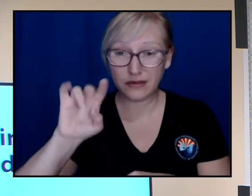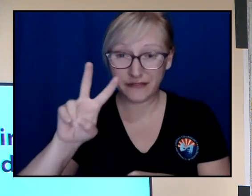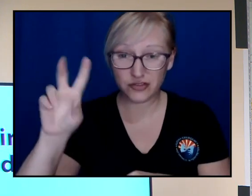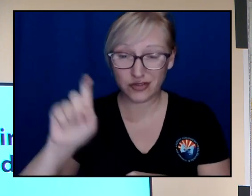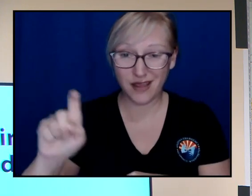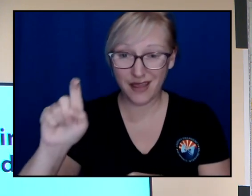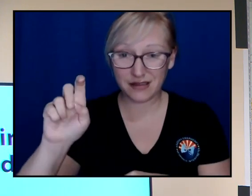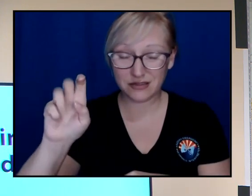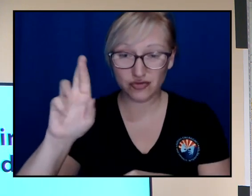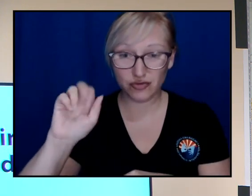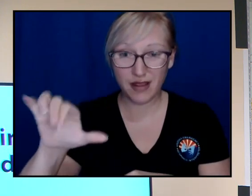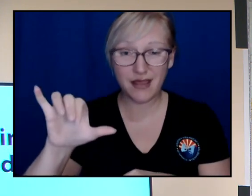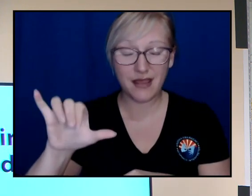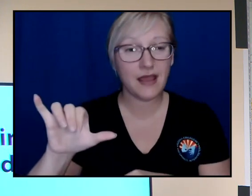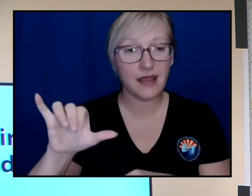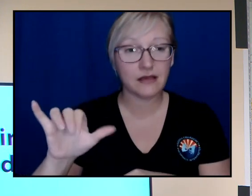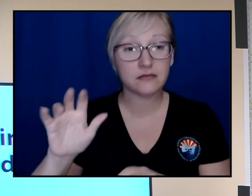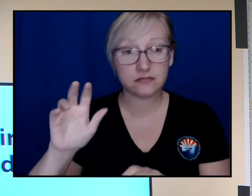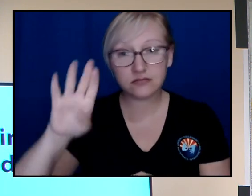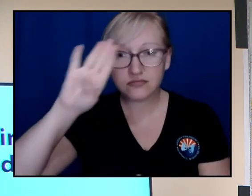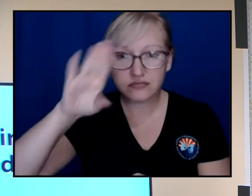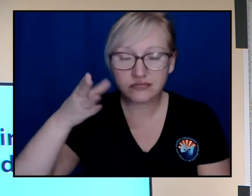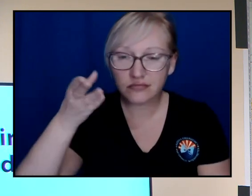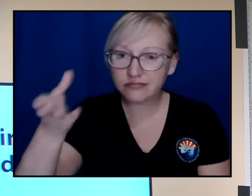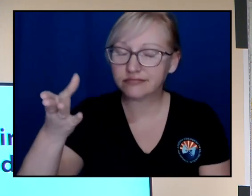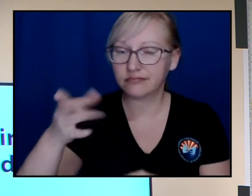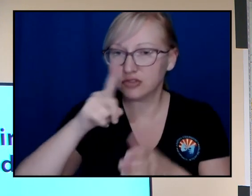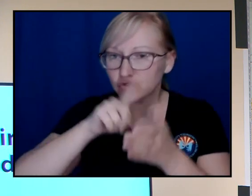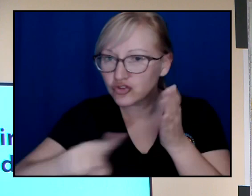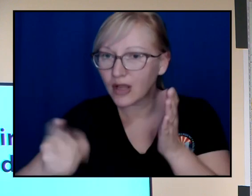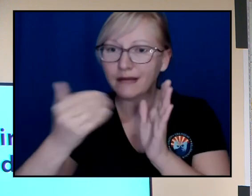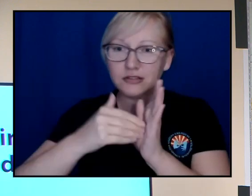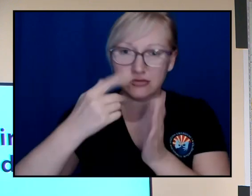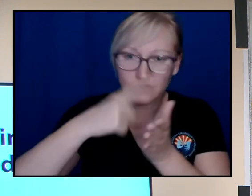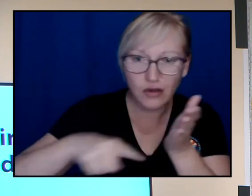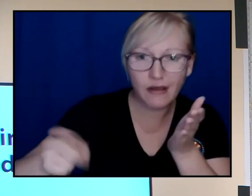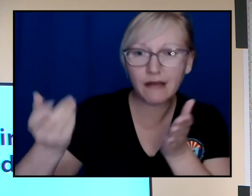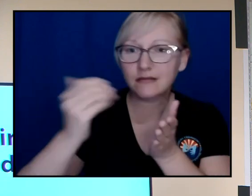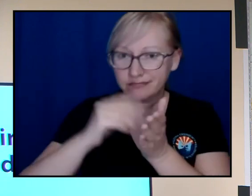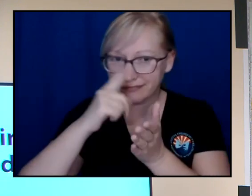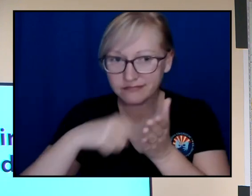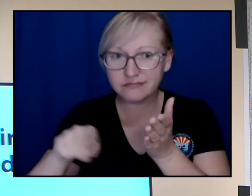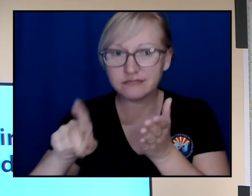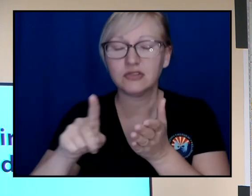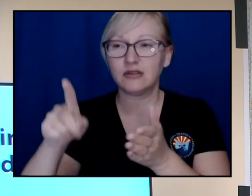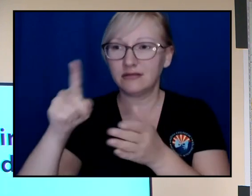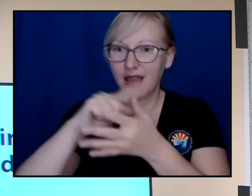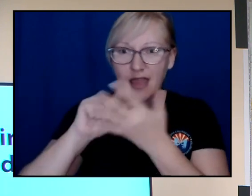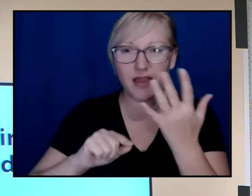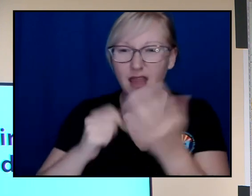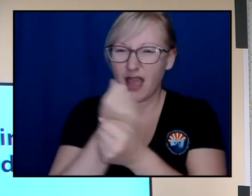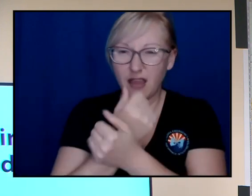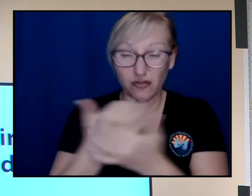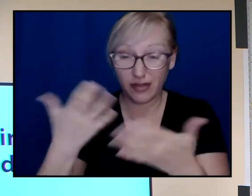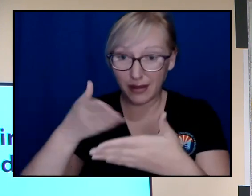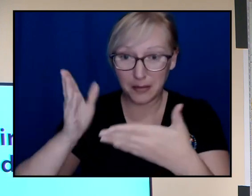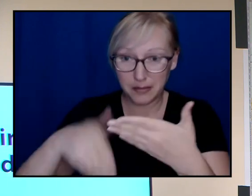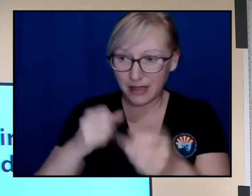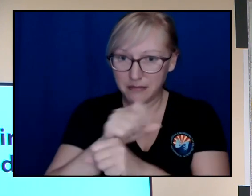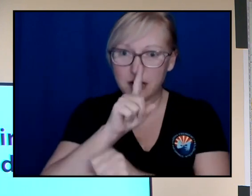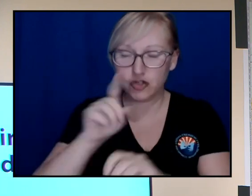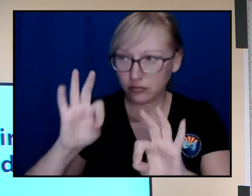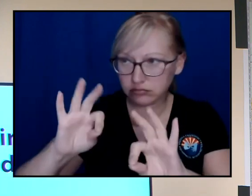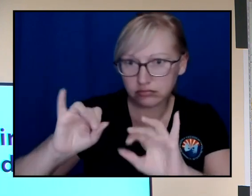to check and recheck the work that was completed or shown completed to make sure that is valid. We also